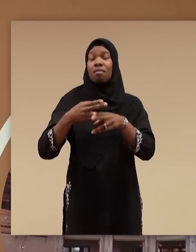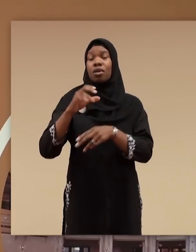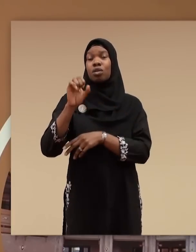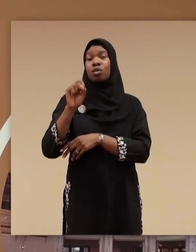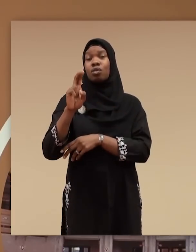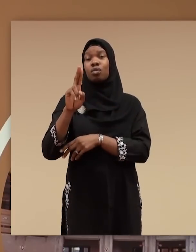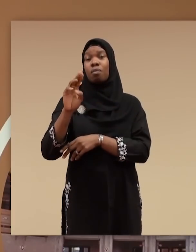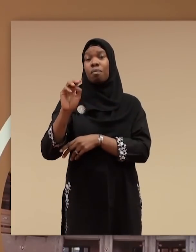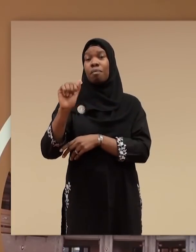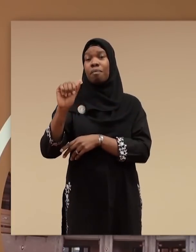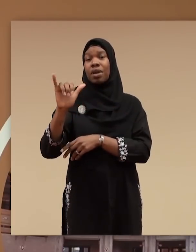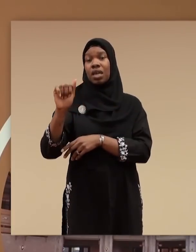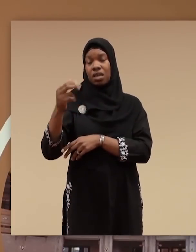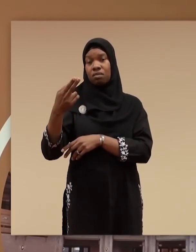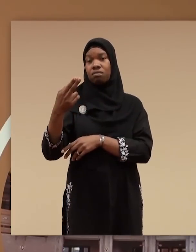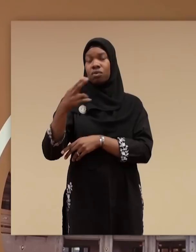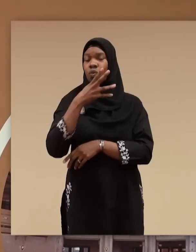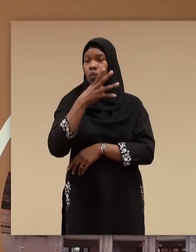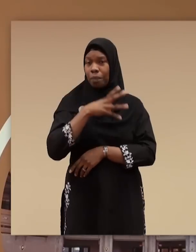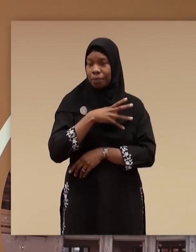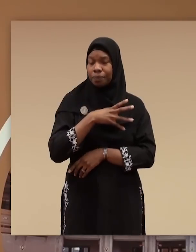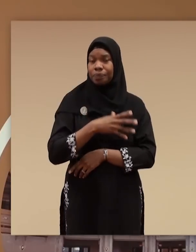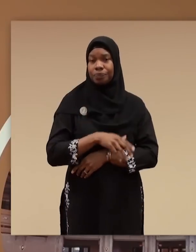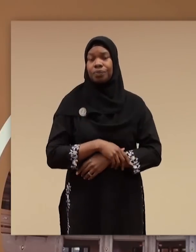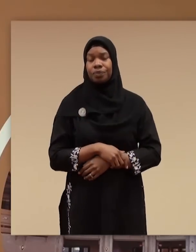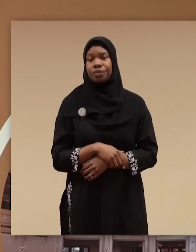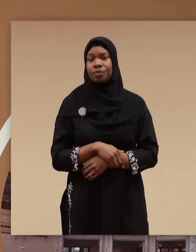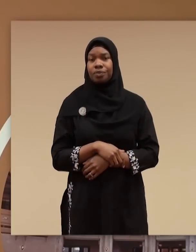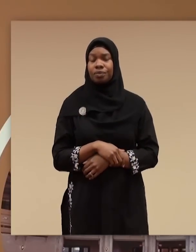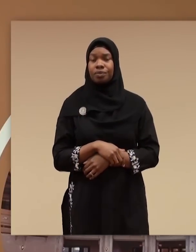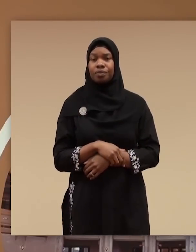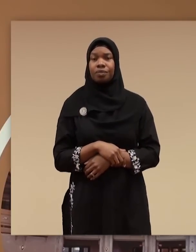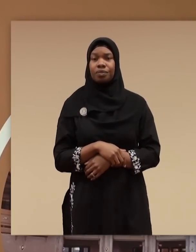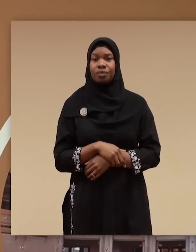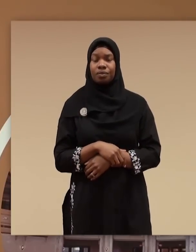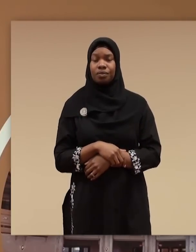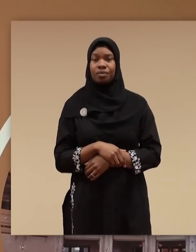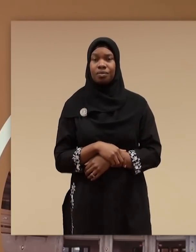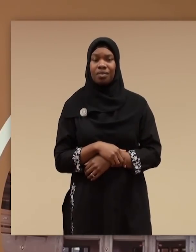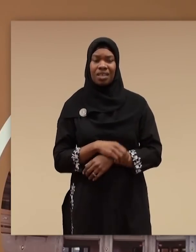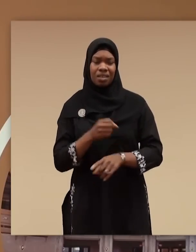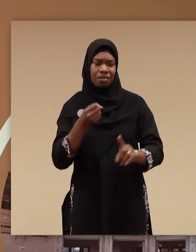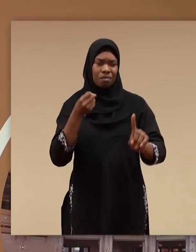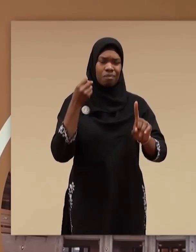That verbal abuse and physical abuse escalated